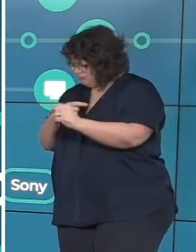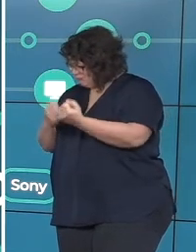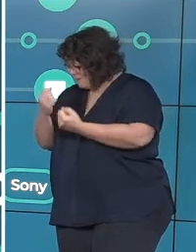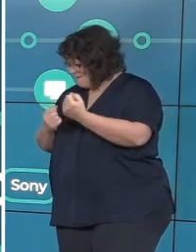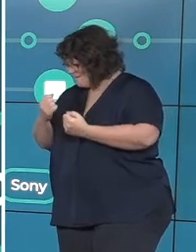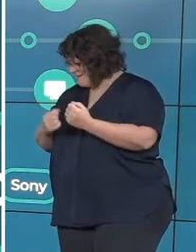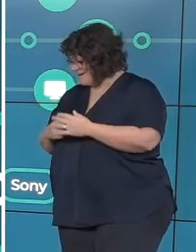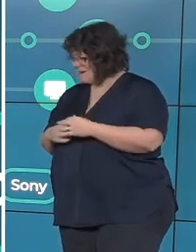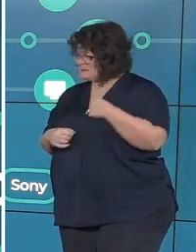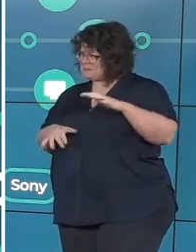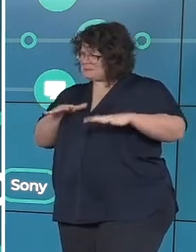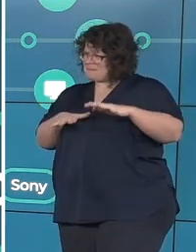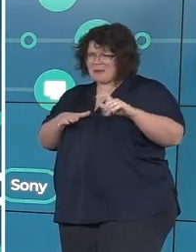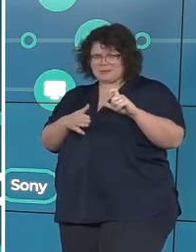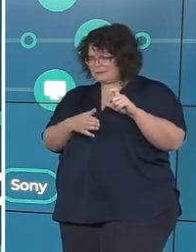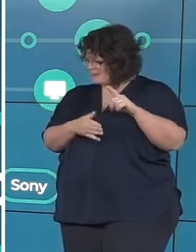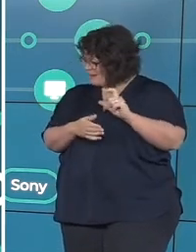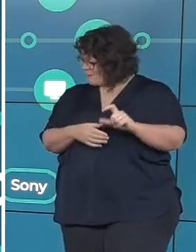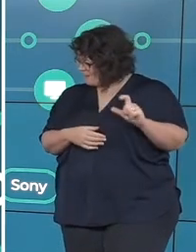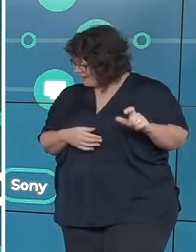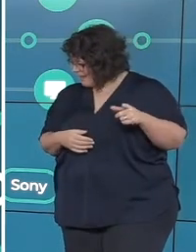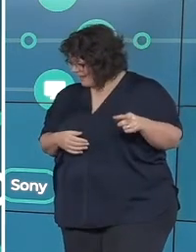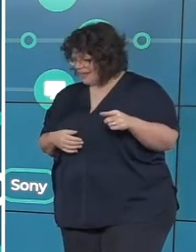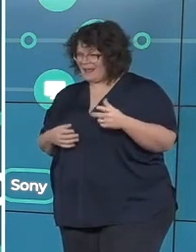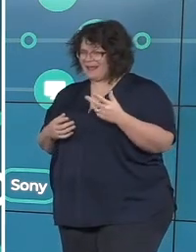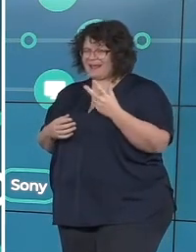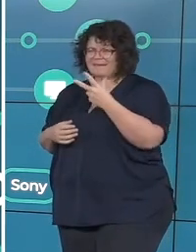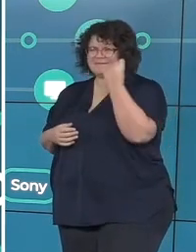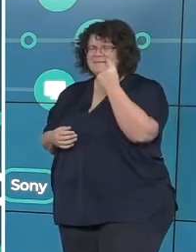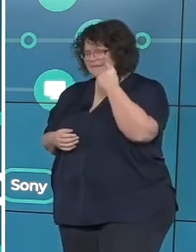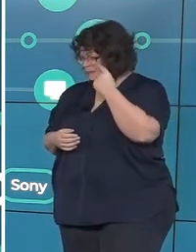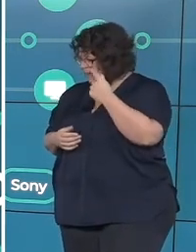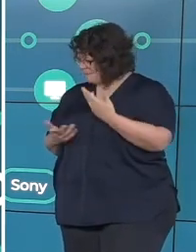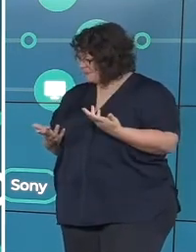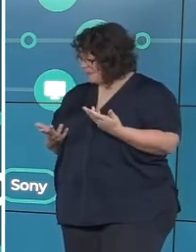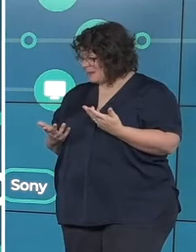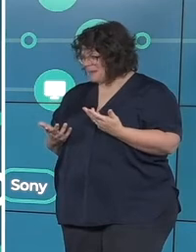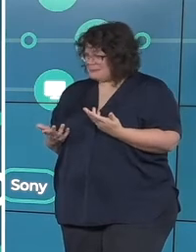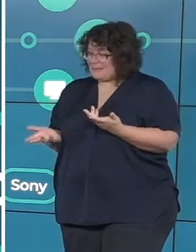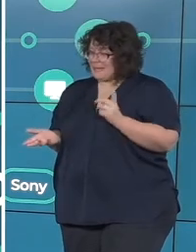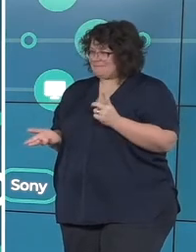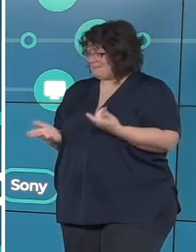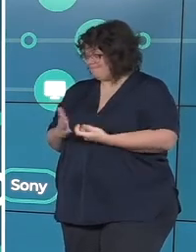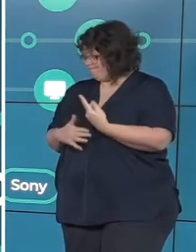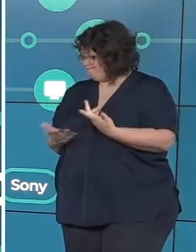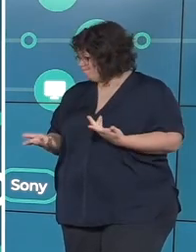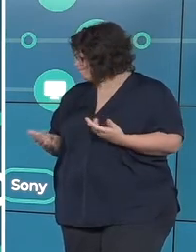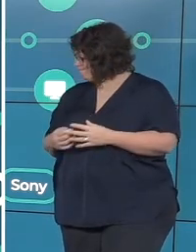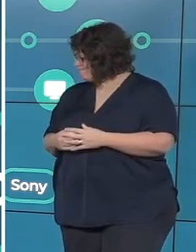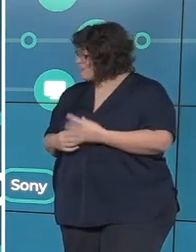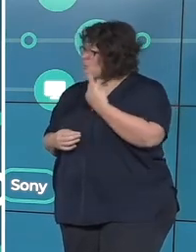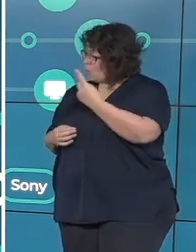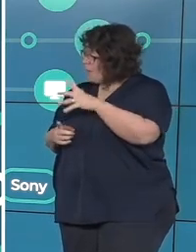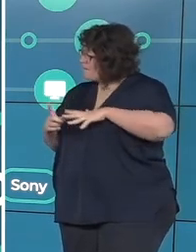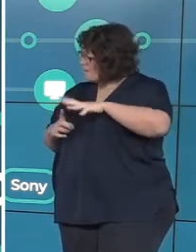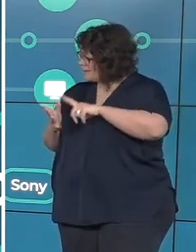Driven cars. I think there's one place in the UK you can drive crazy fast sports cars. It's like, I don't know, I think I got to about 150